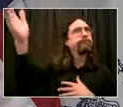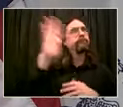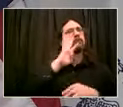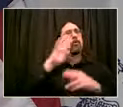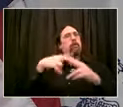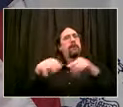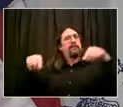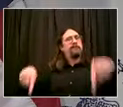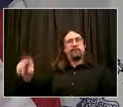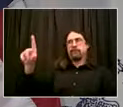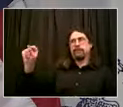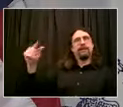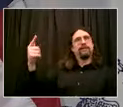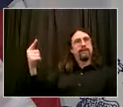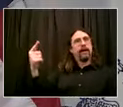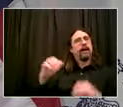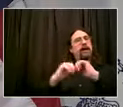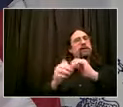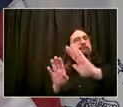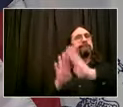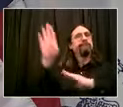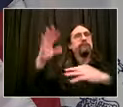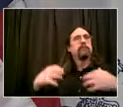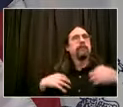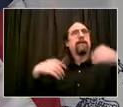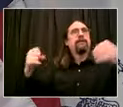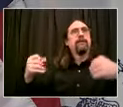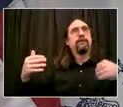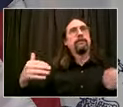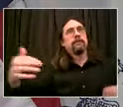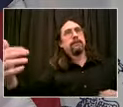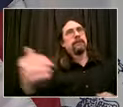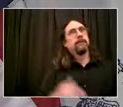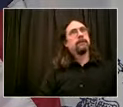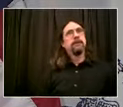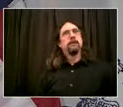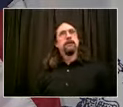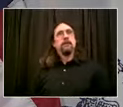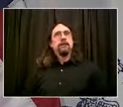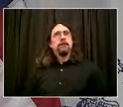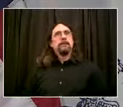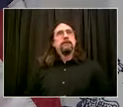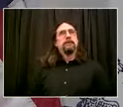the middle of a marathon here. We've been going a long way. Yes, we're tired. Of course we're tired.